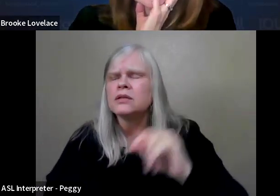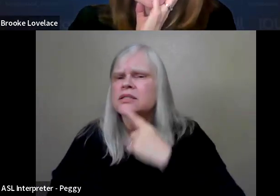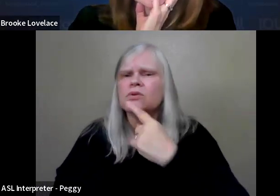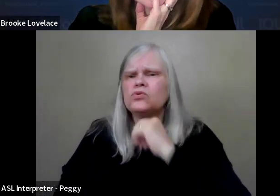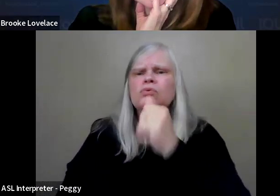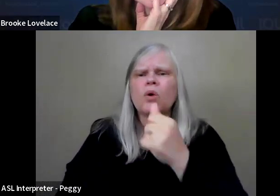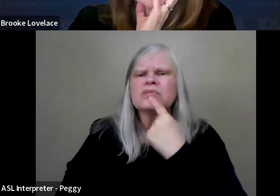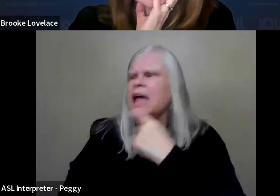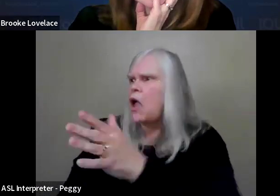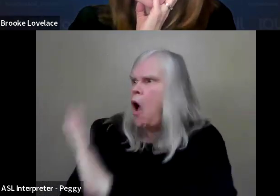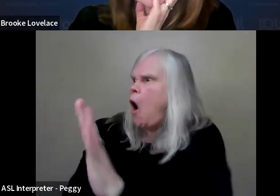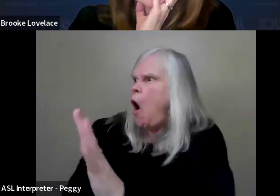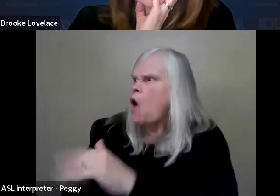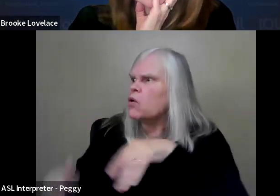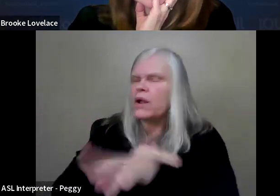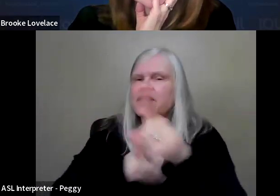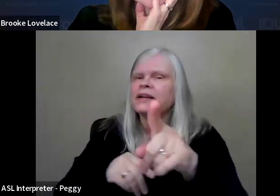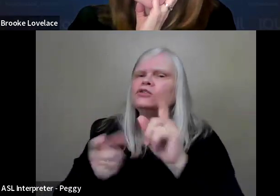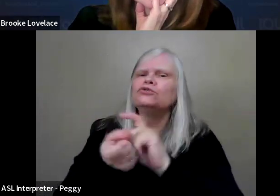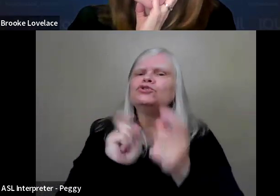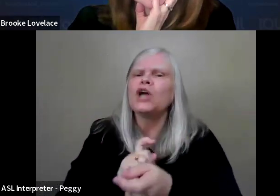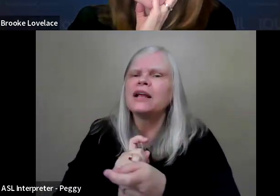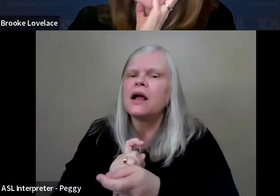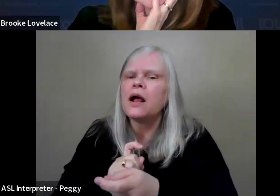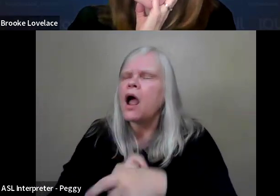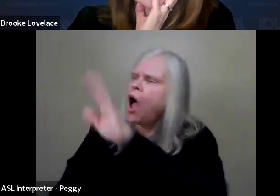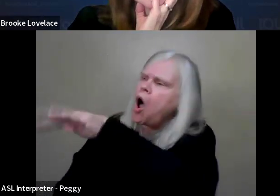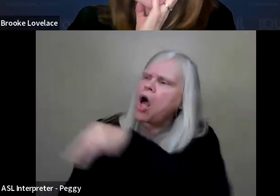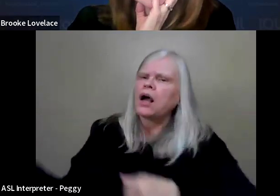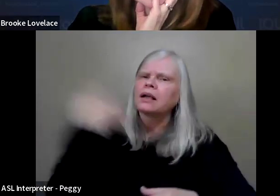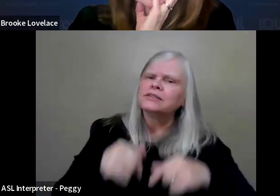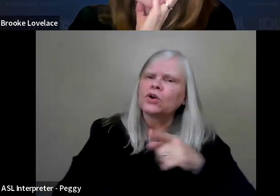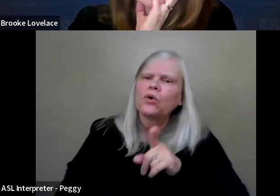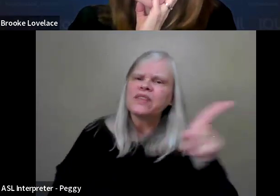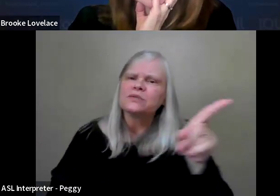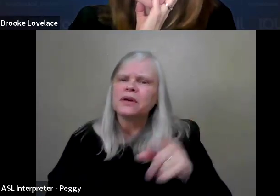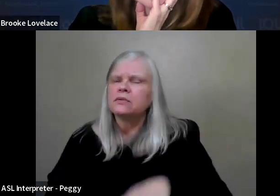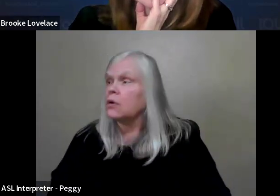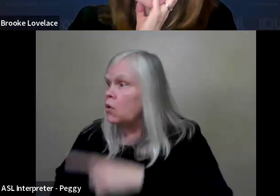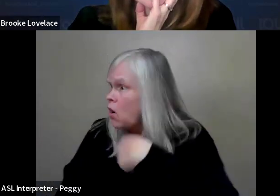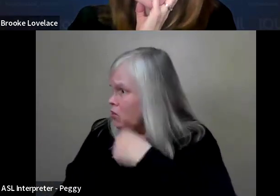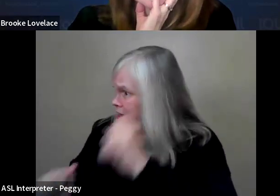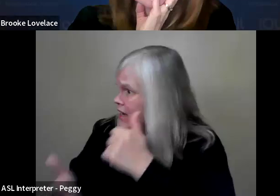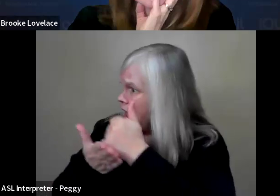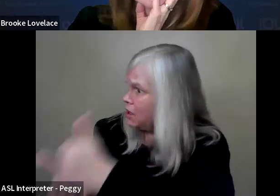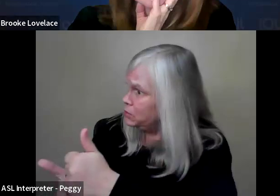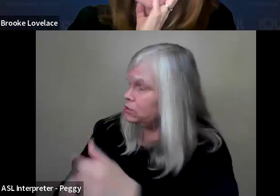there," change it to a positive or neutral. So "let's go here," or "Is there something I can help you with?"